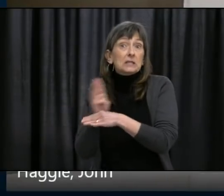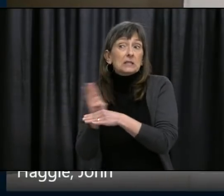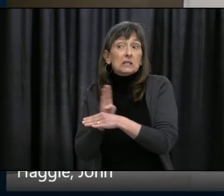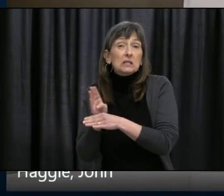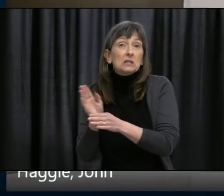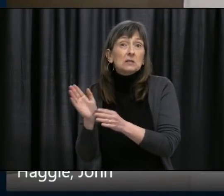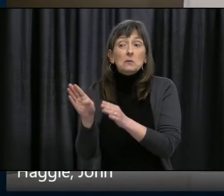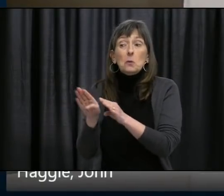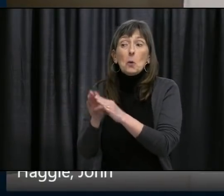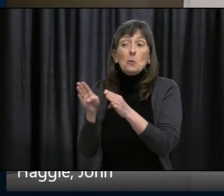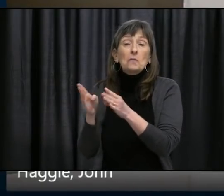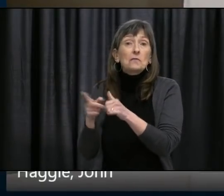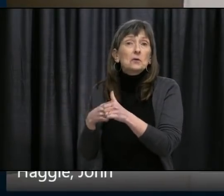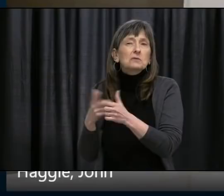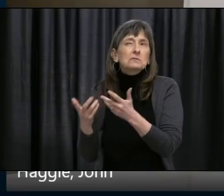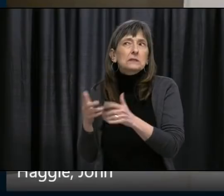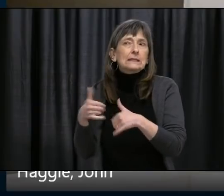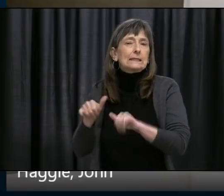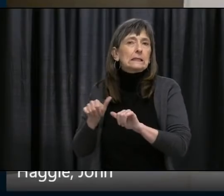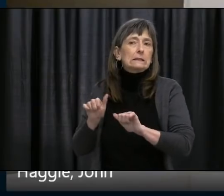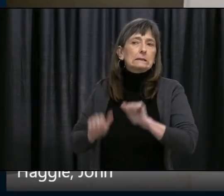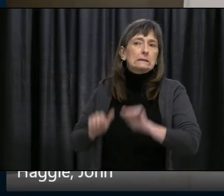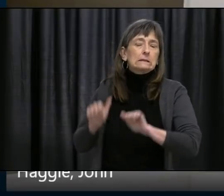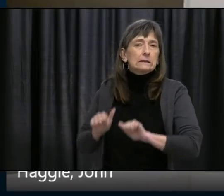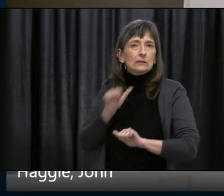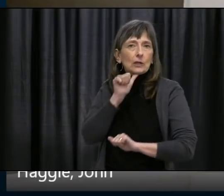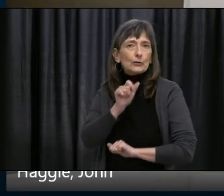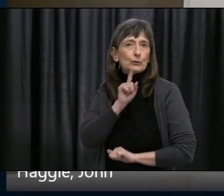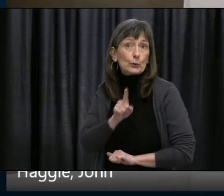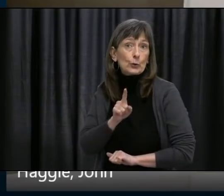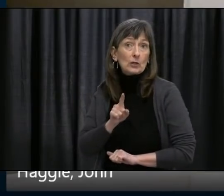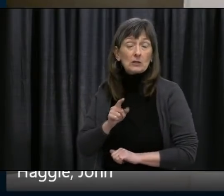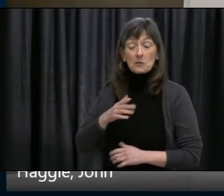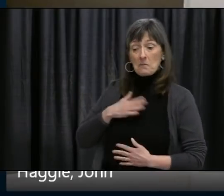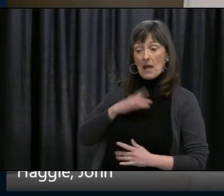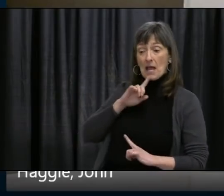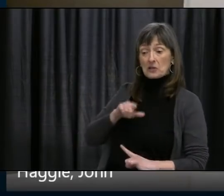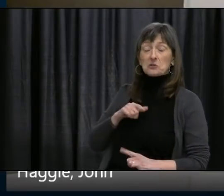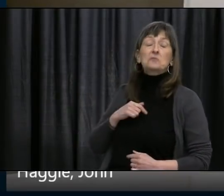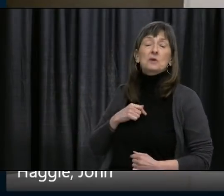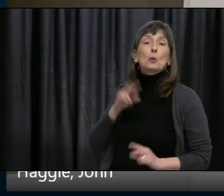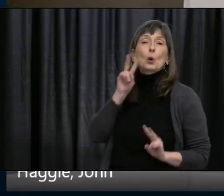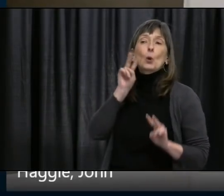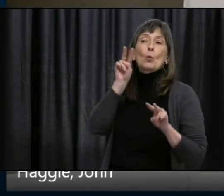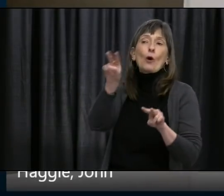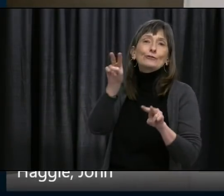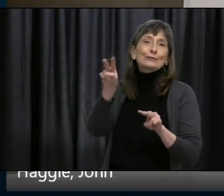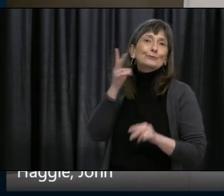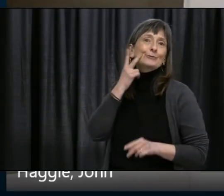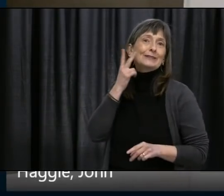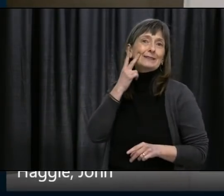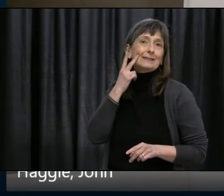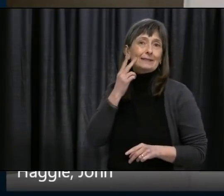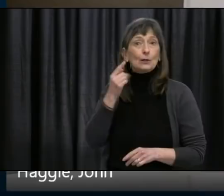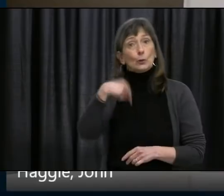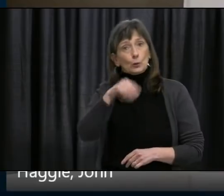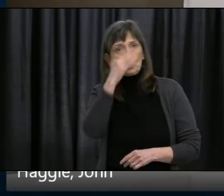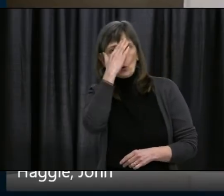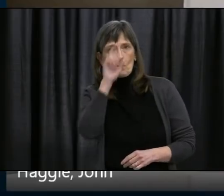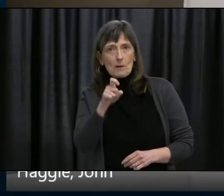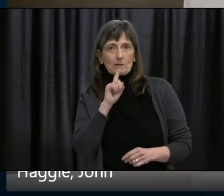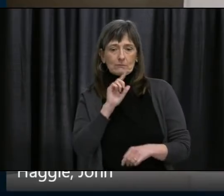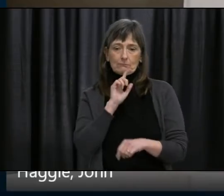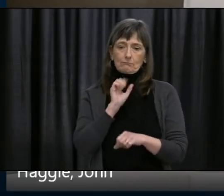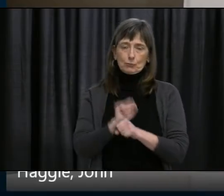businesses, and if so, what? So the answer to that question is we're going to look and see. We know we have to have a plan, and we know